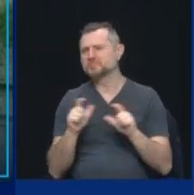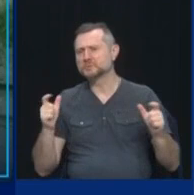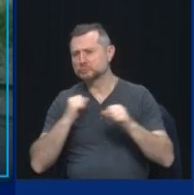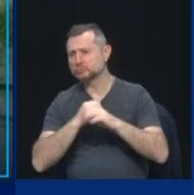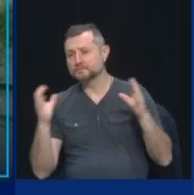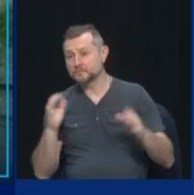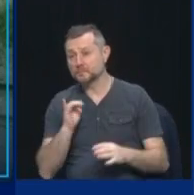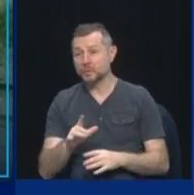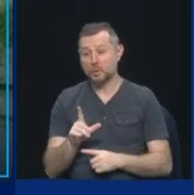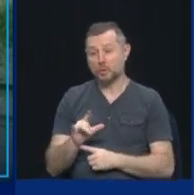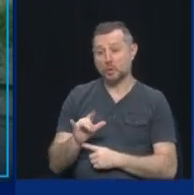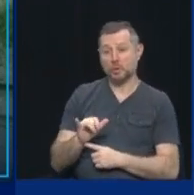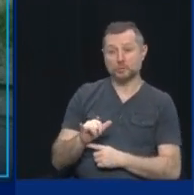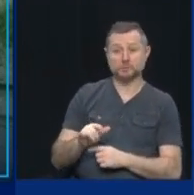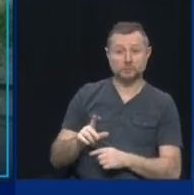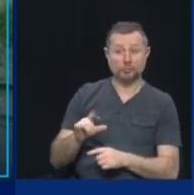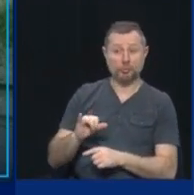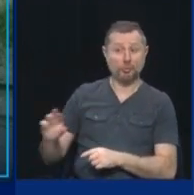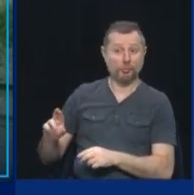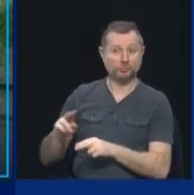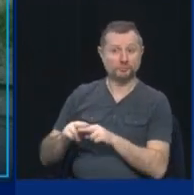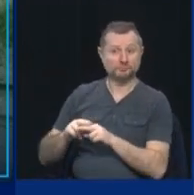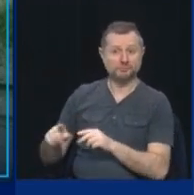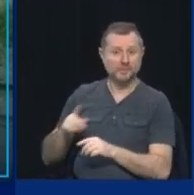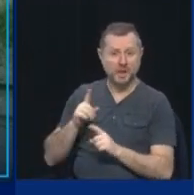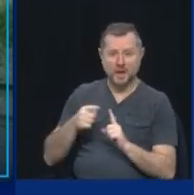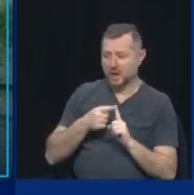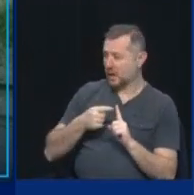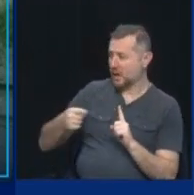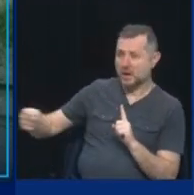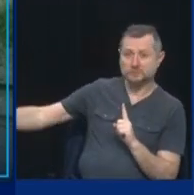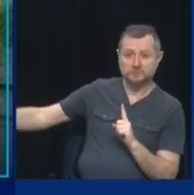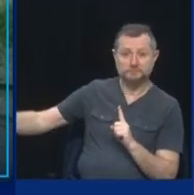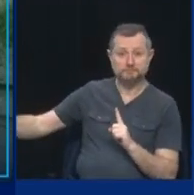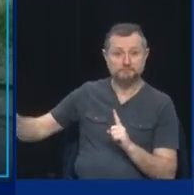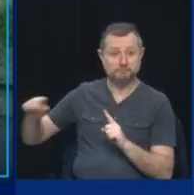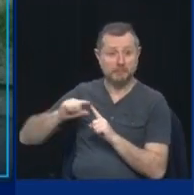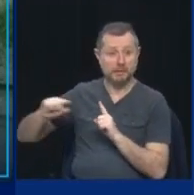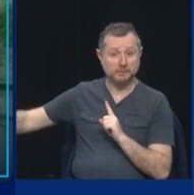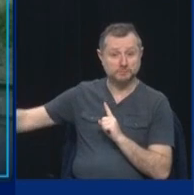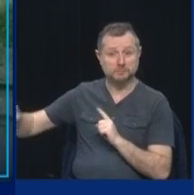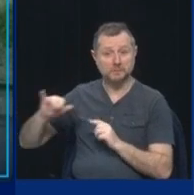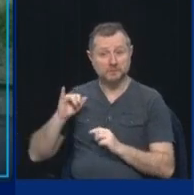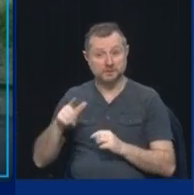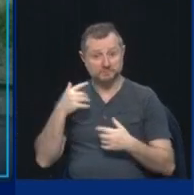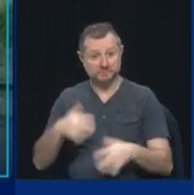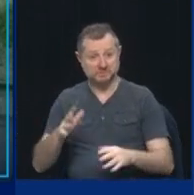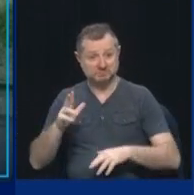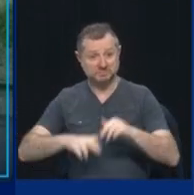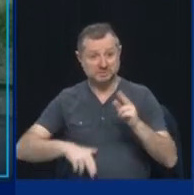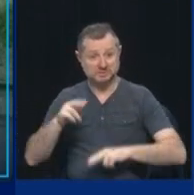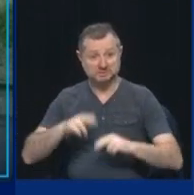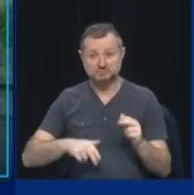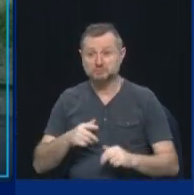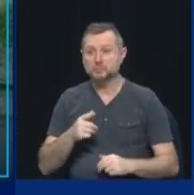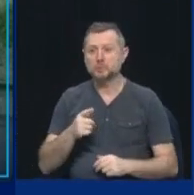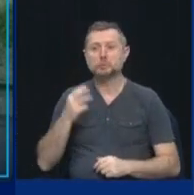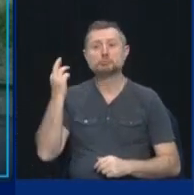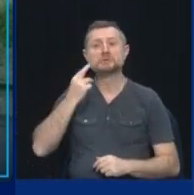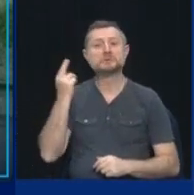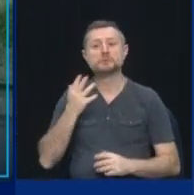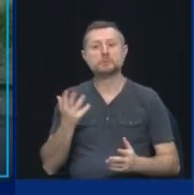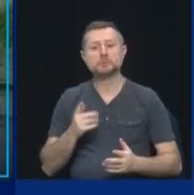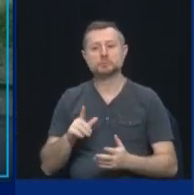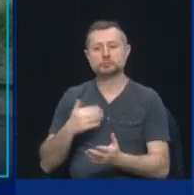Island Railroad, going out to the tip of Long Island, which they built to reach a